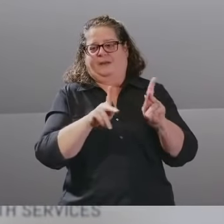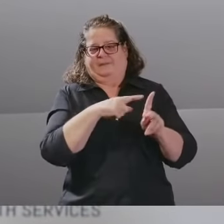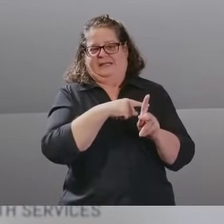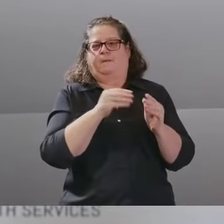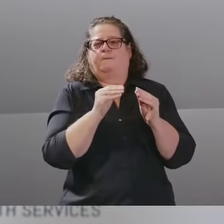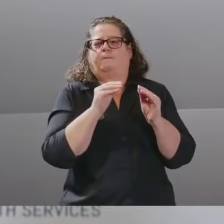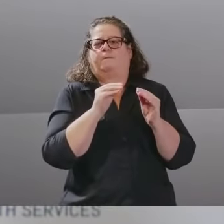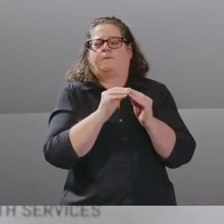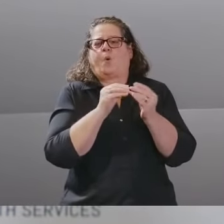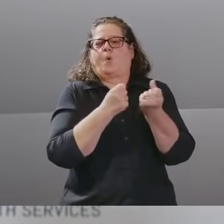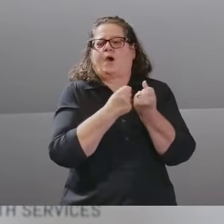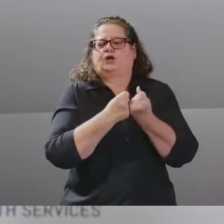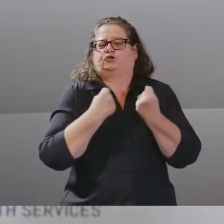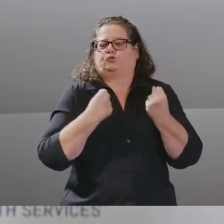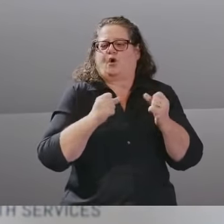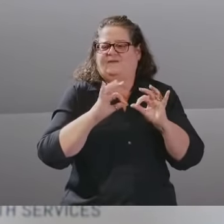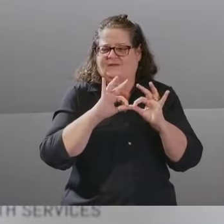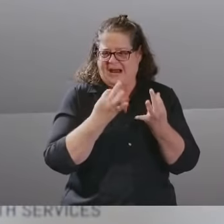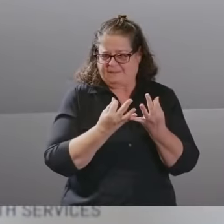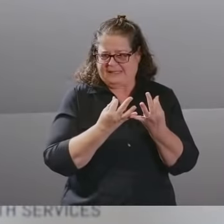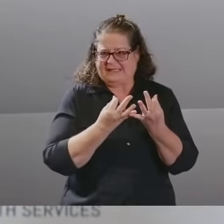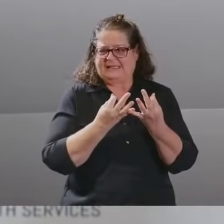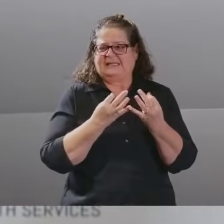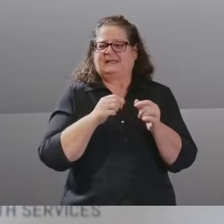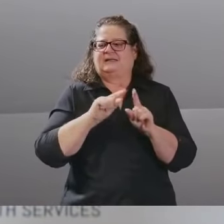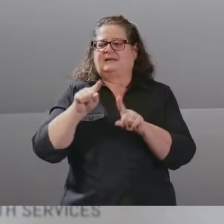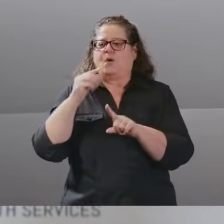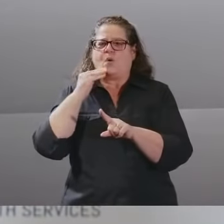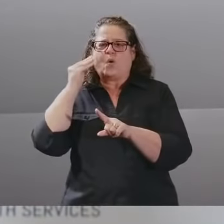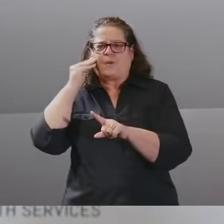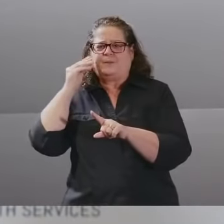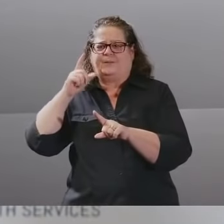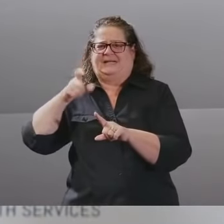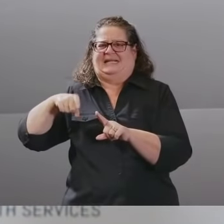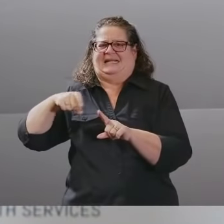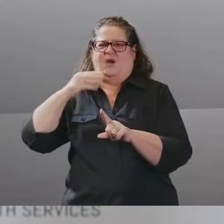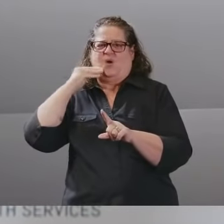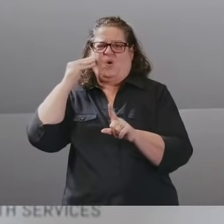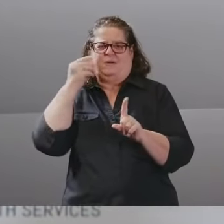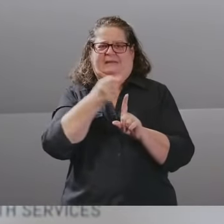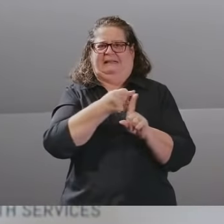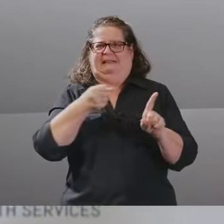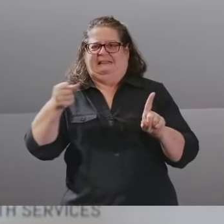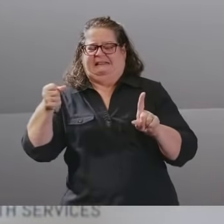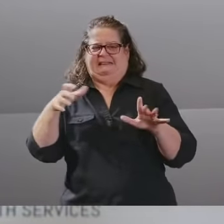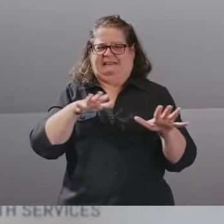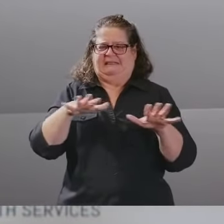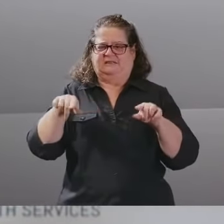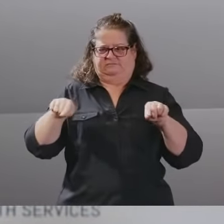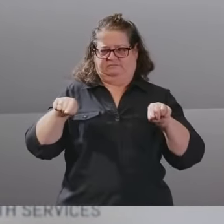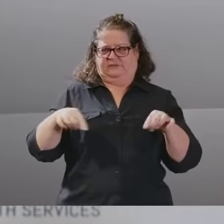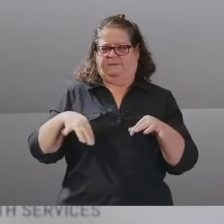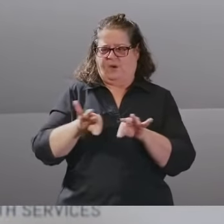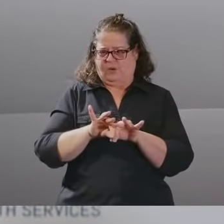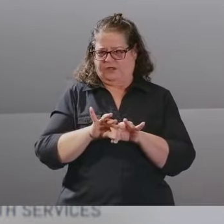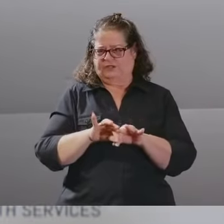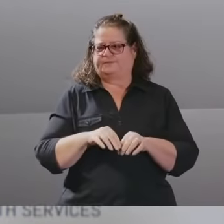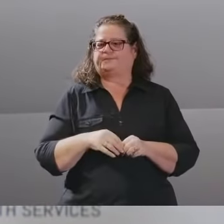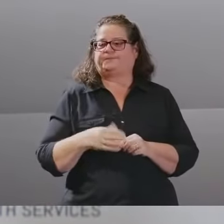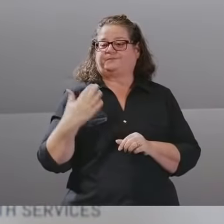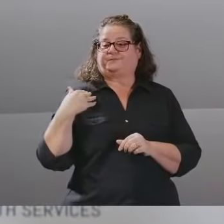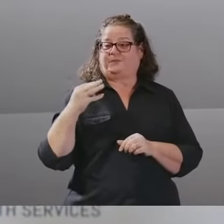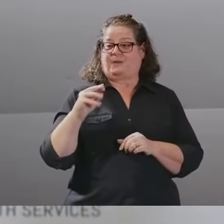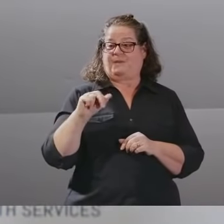for our children in need. Since March, these efforts have led to more than 3,000 kids